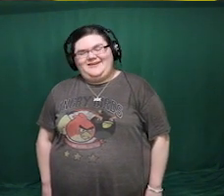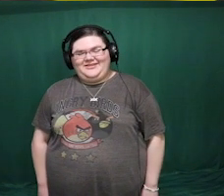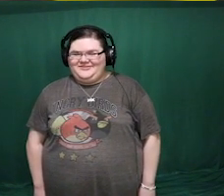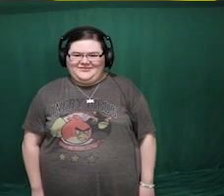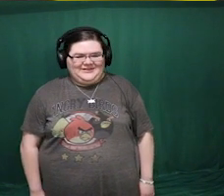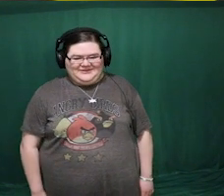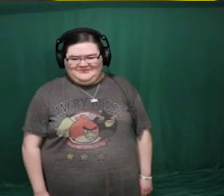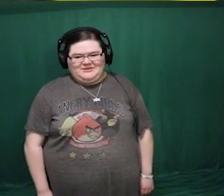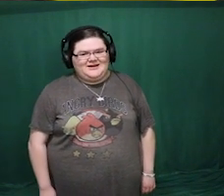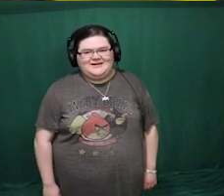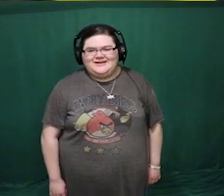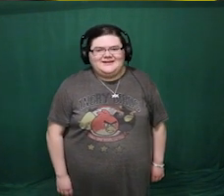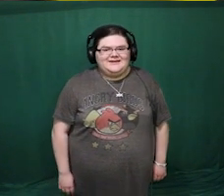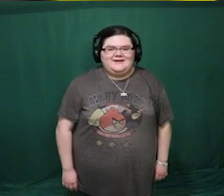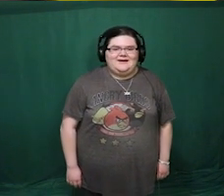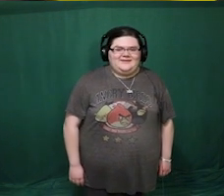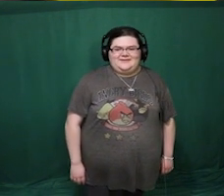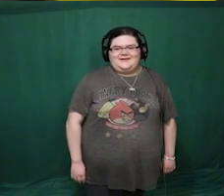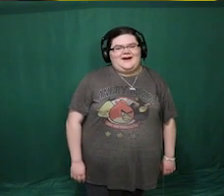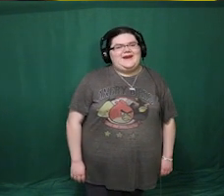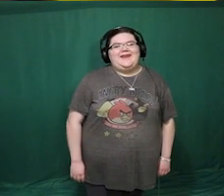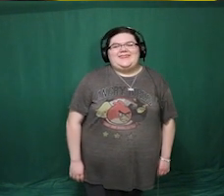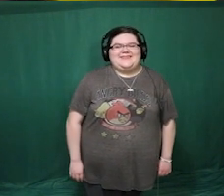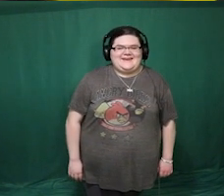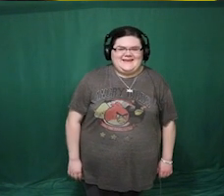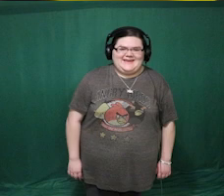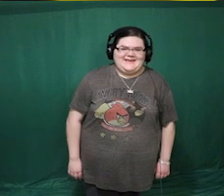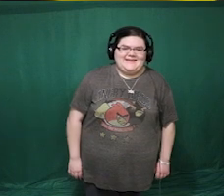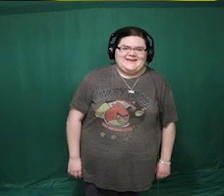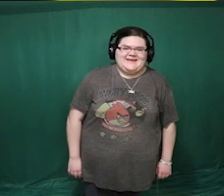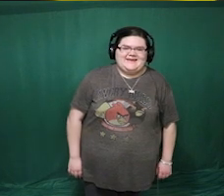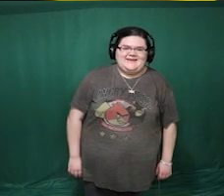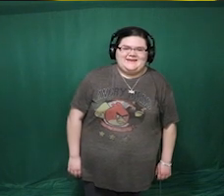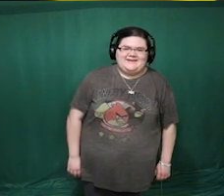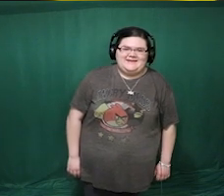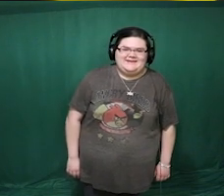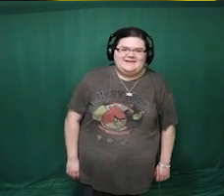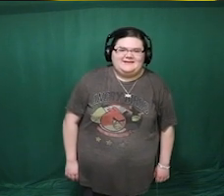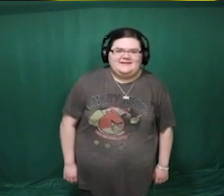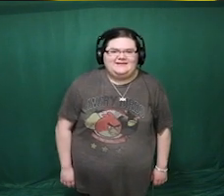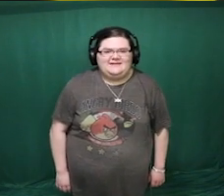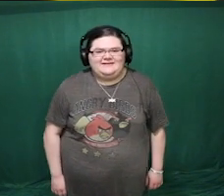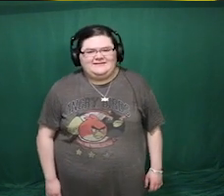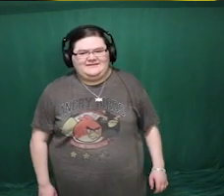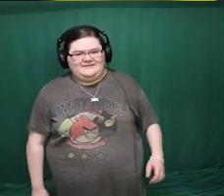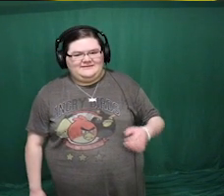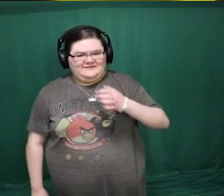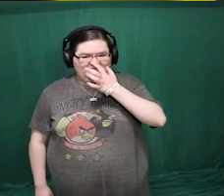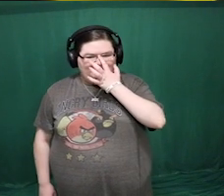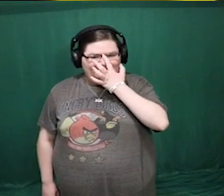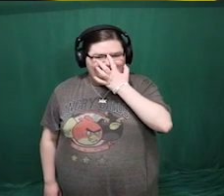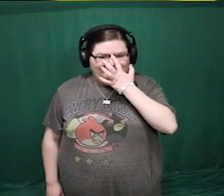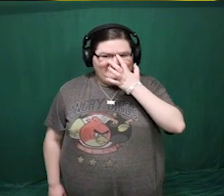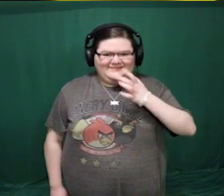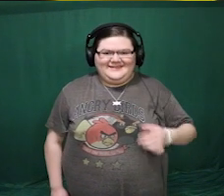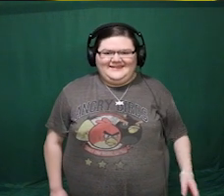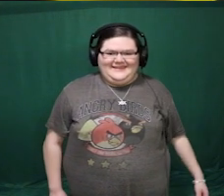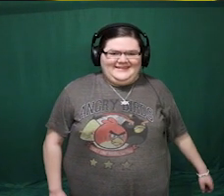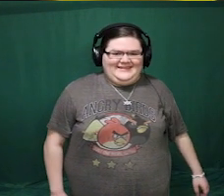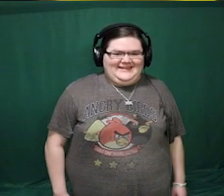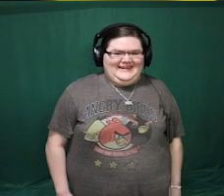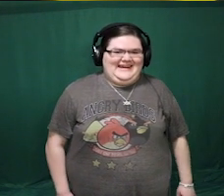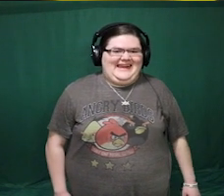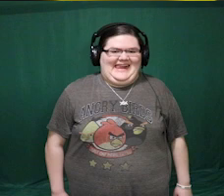I got nothing for this one, bro. I got nothing. Exporting! I pressed that. What exports, fam? Oh, it's got what exports? Oh,